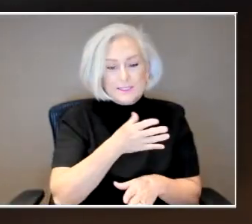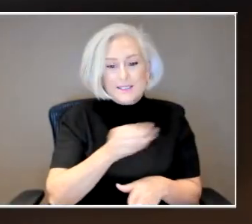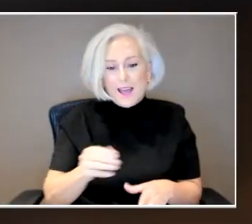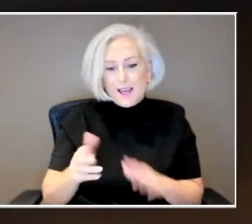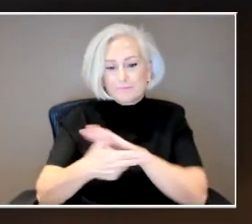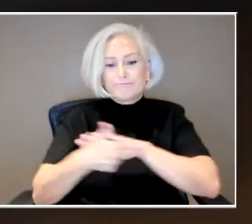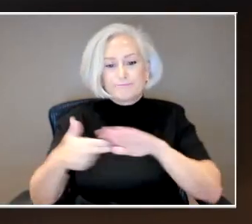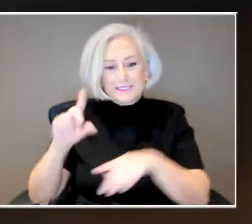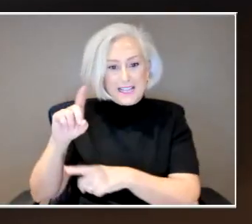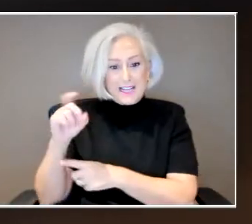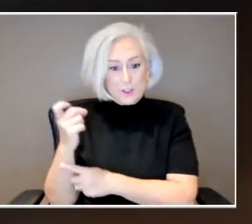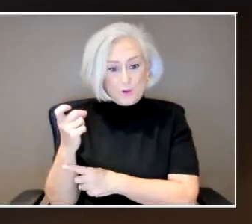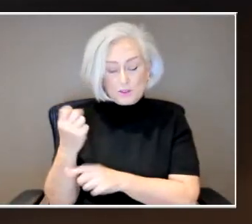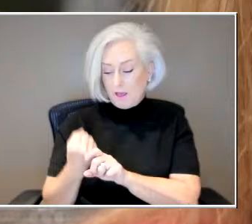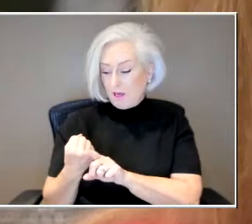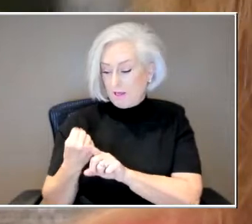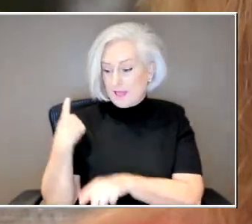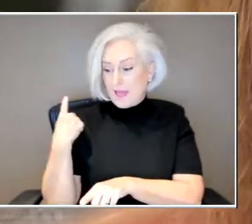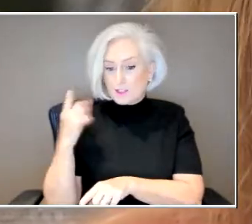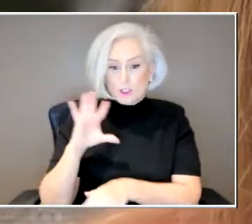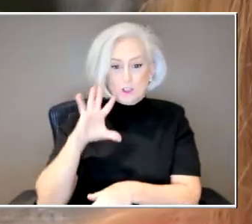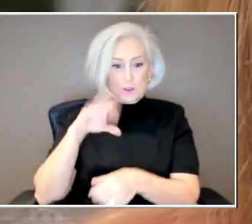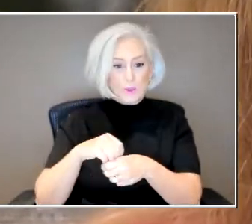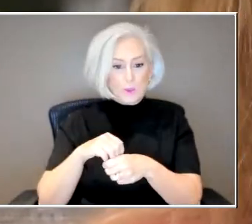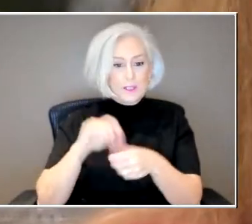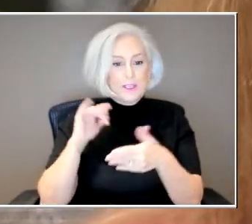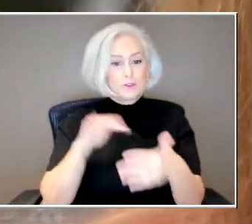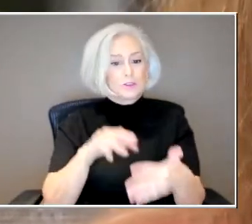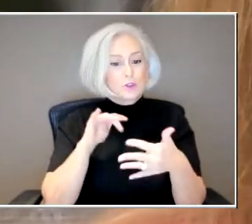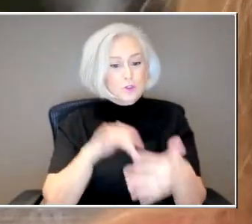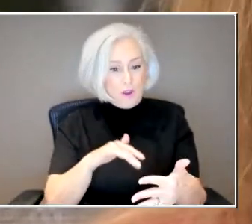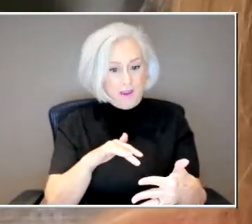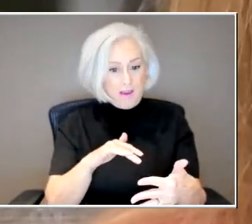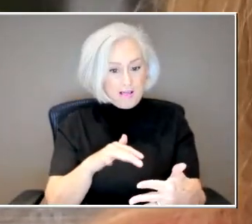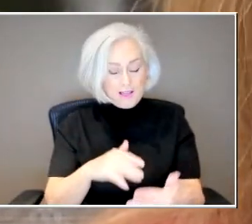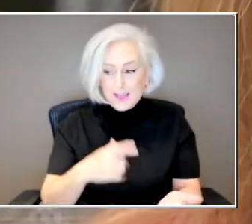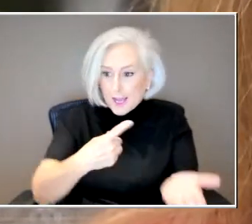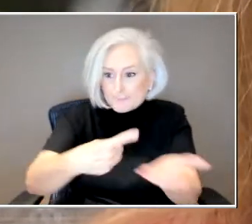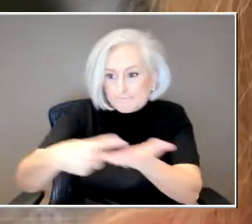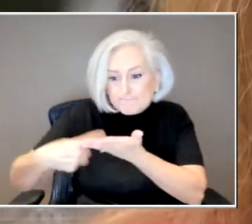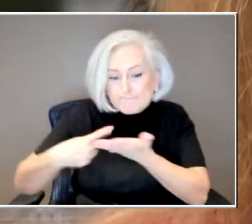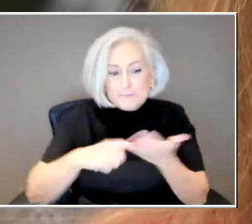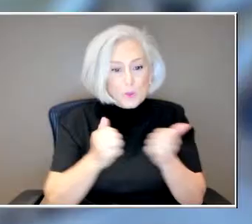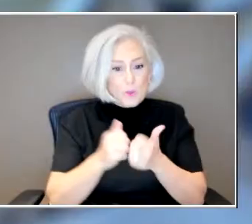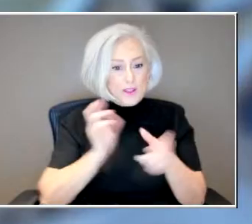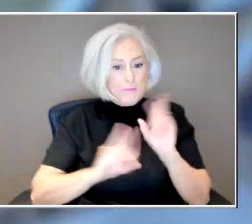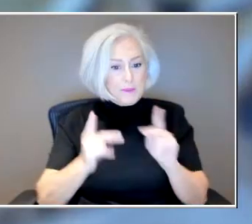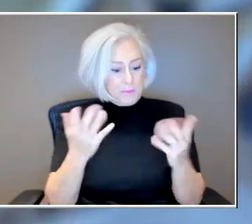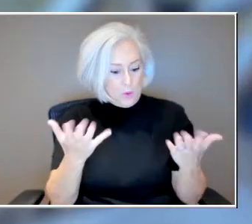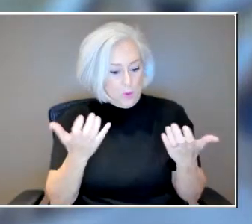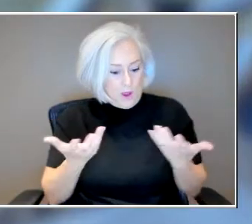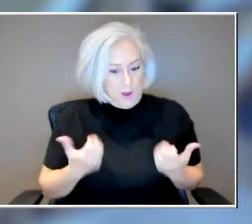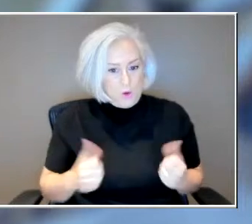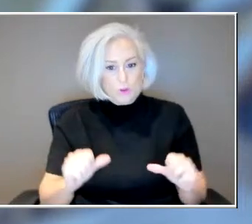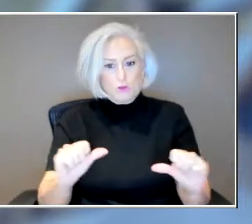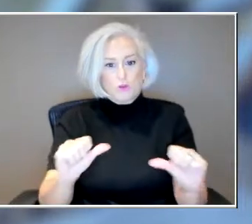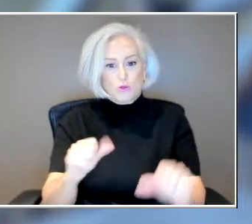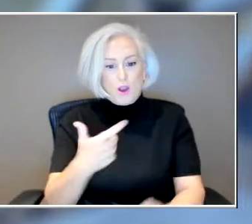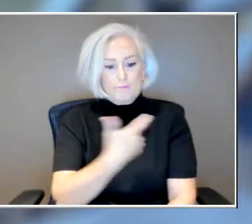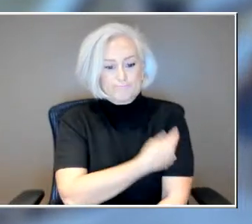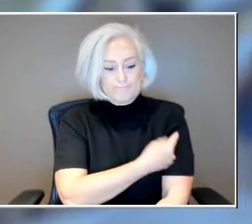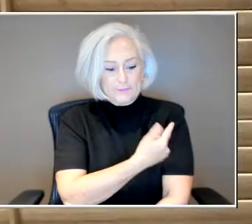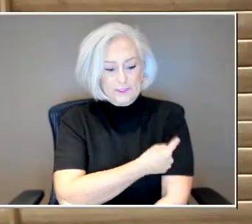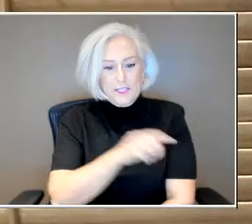Last year, she entered a clinical trial. I like to talk to people about it and like why I wanted to do the vaccine trial, because I watched all my kids at